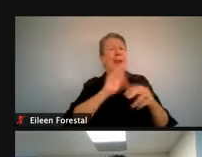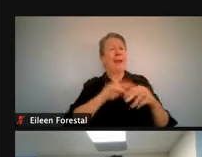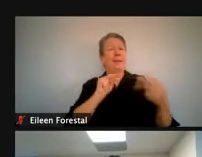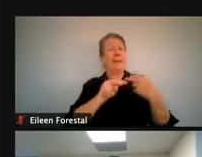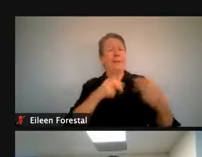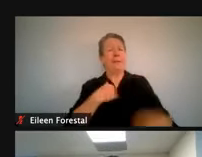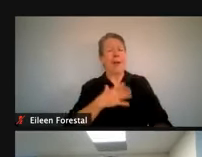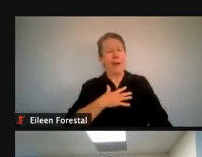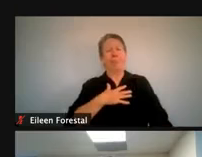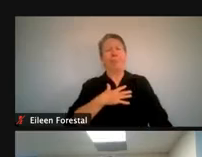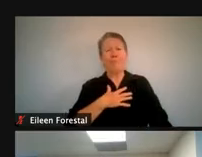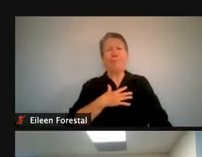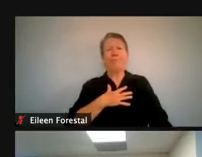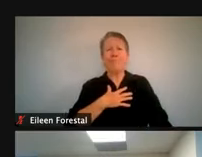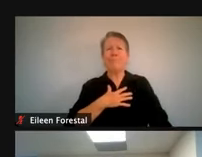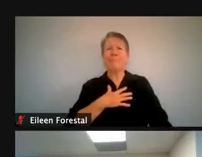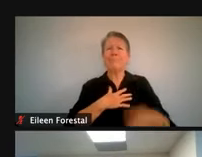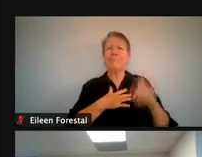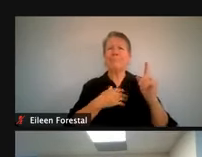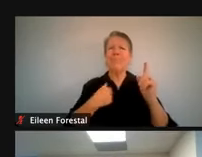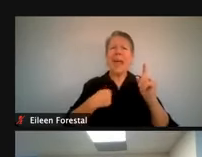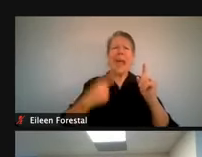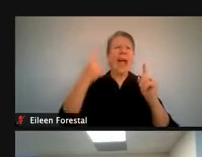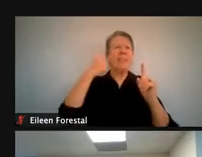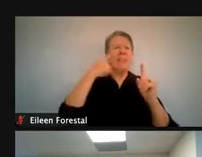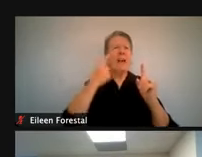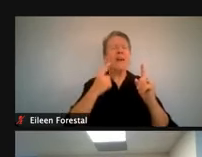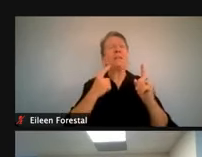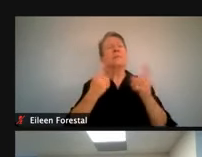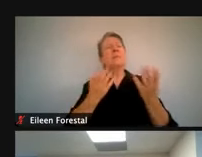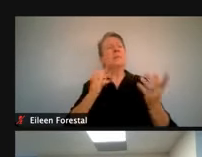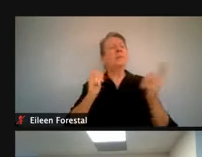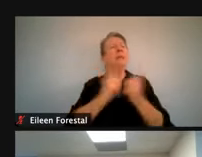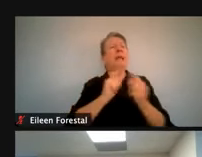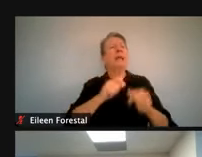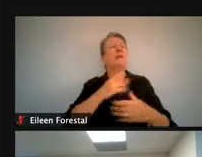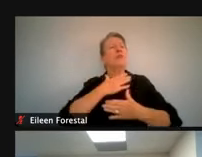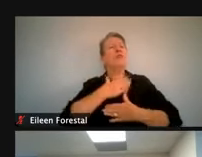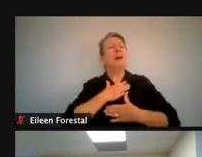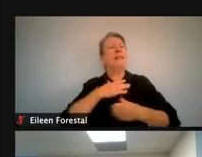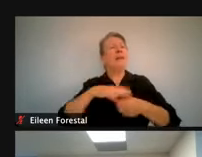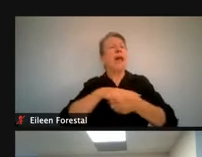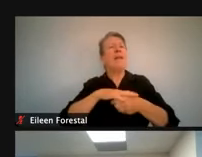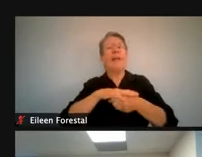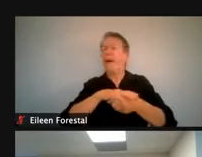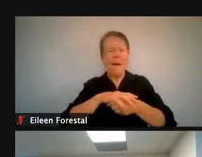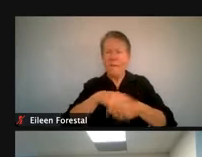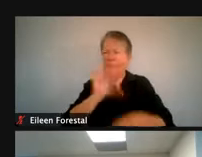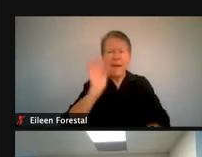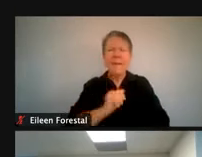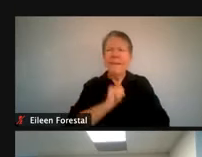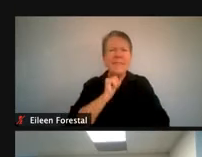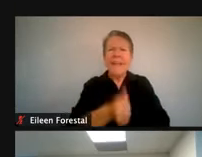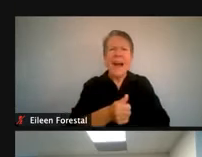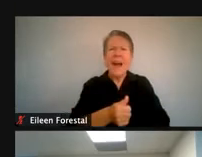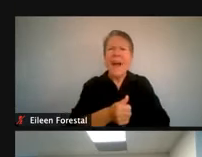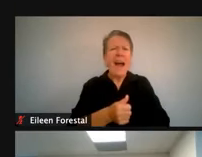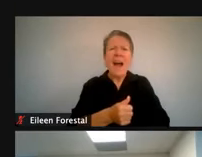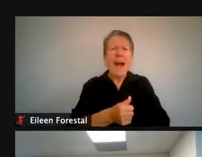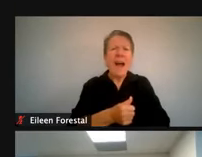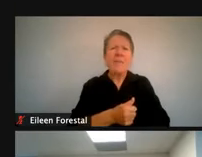it wasn't. So they may make a movie of that. Again, hats off on the OEM front to the 3